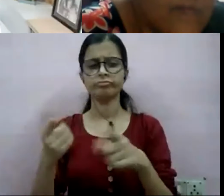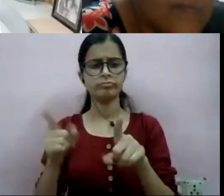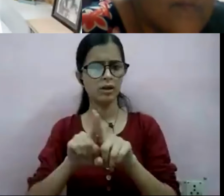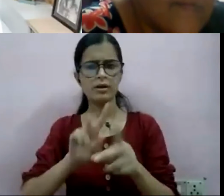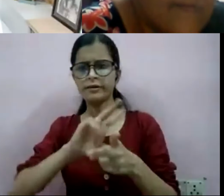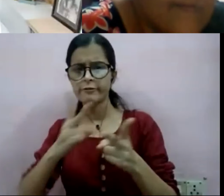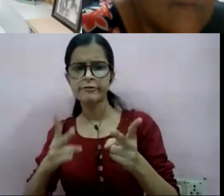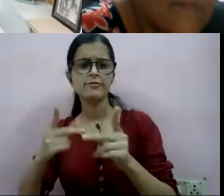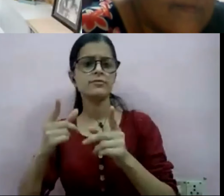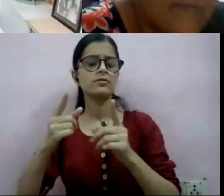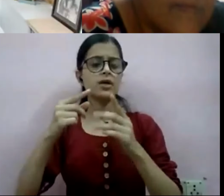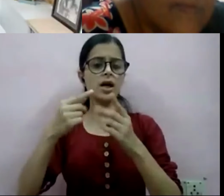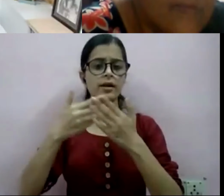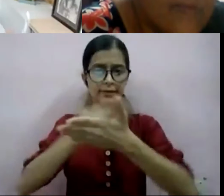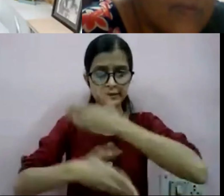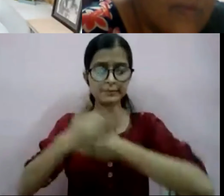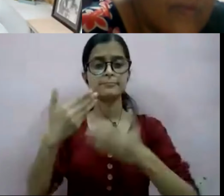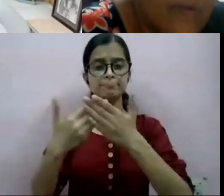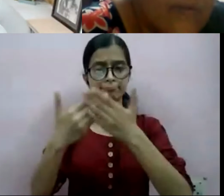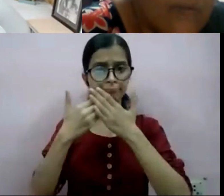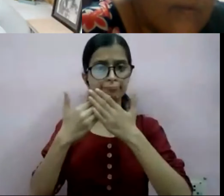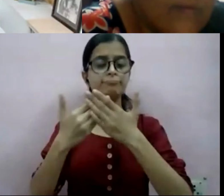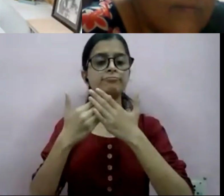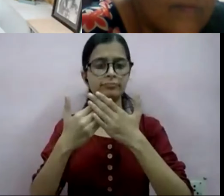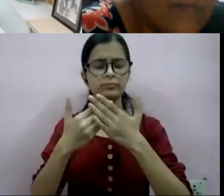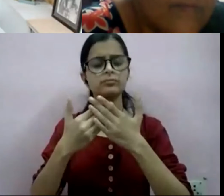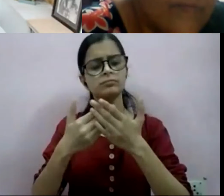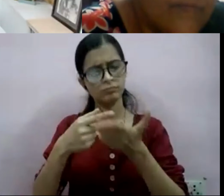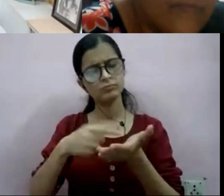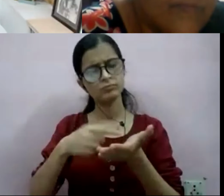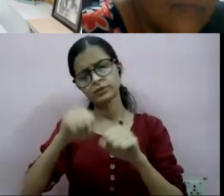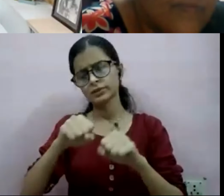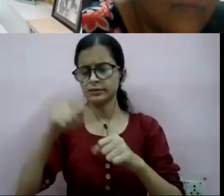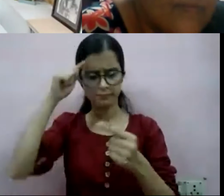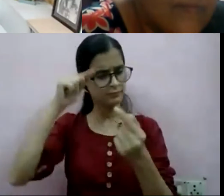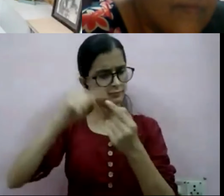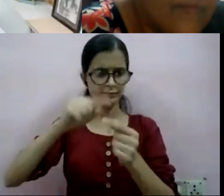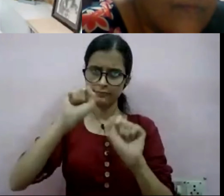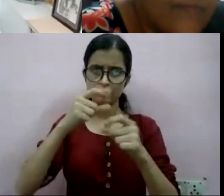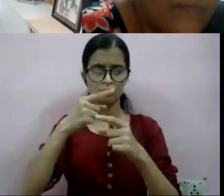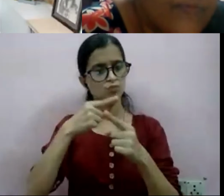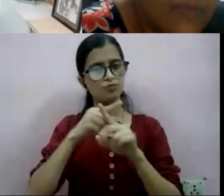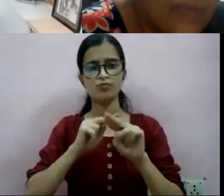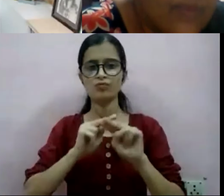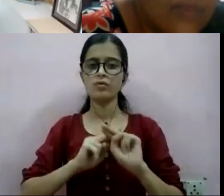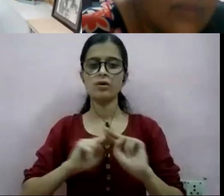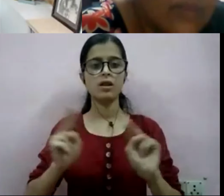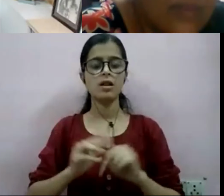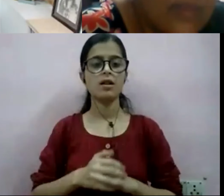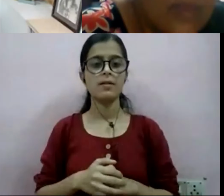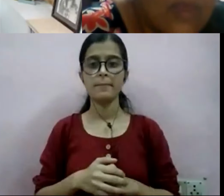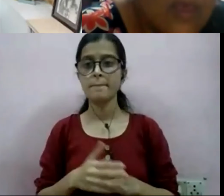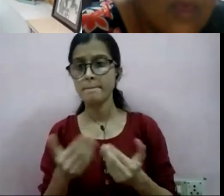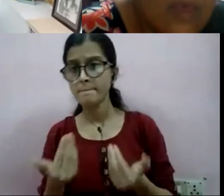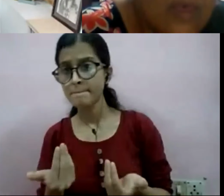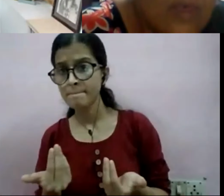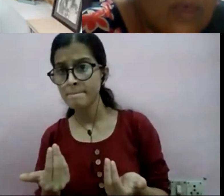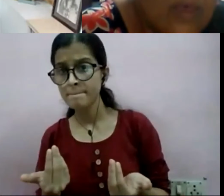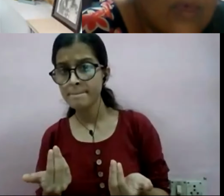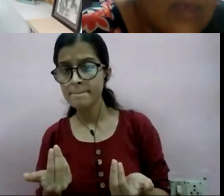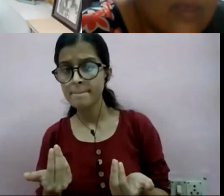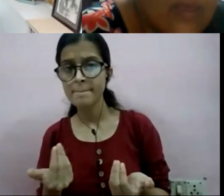of disability studies. Totally, I'm totally in agreement with you. Suraj just says,